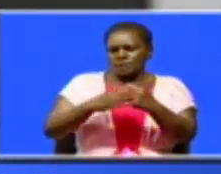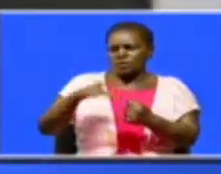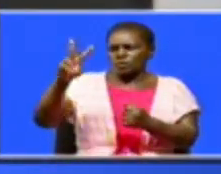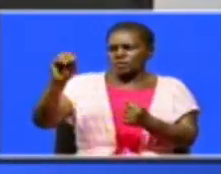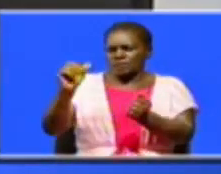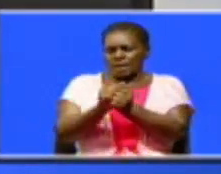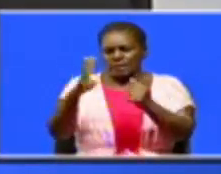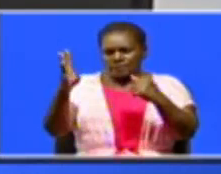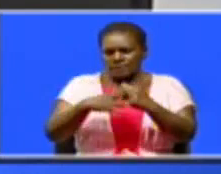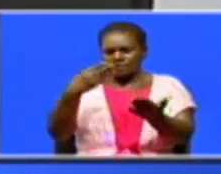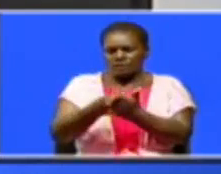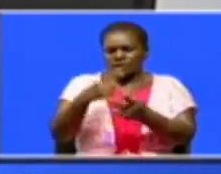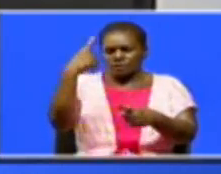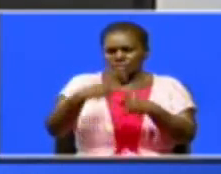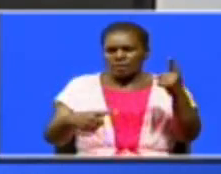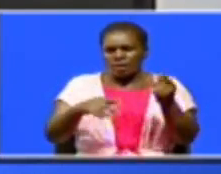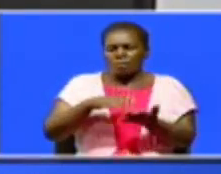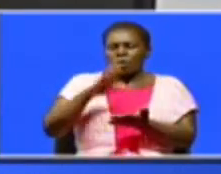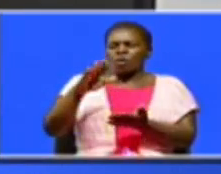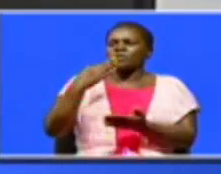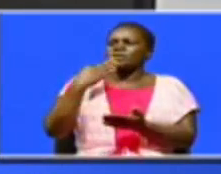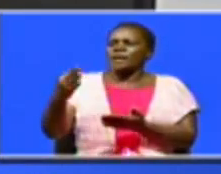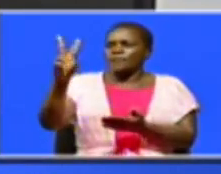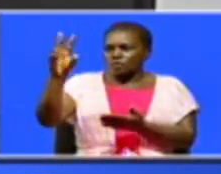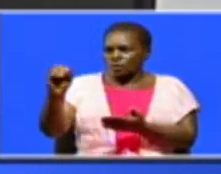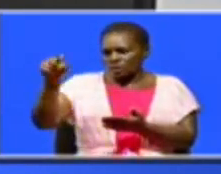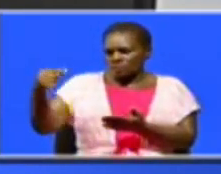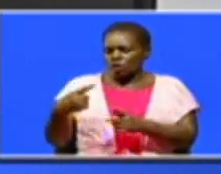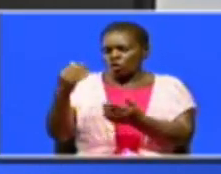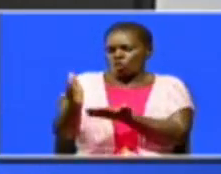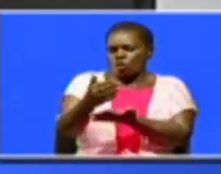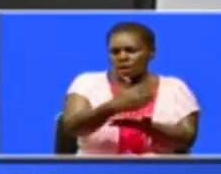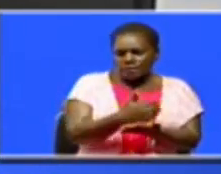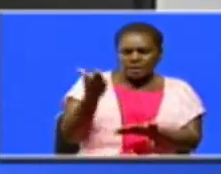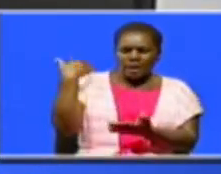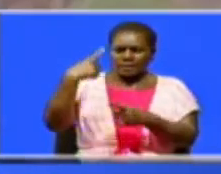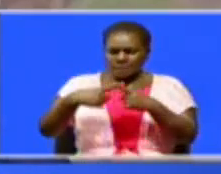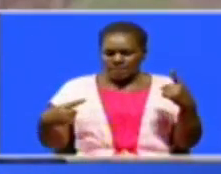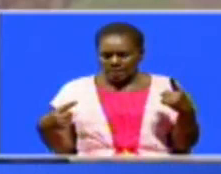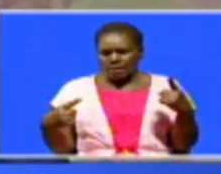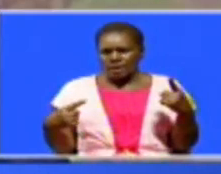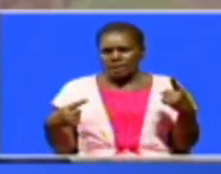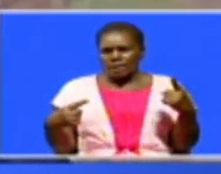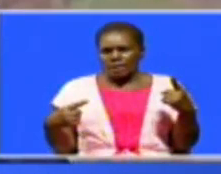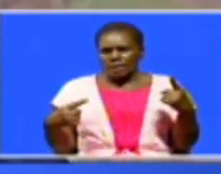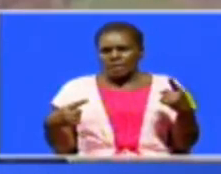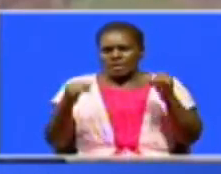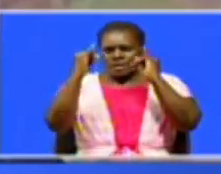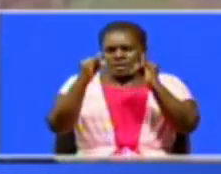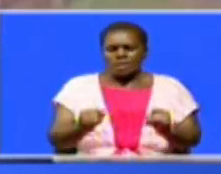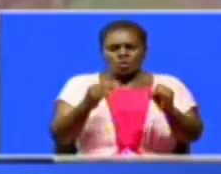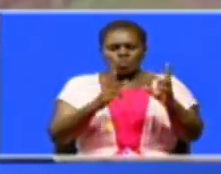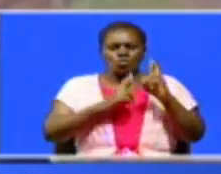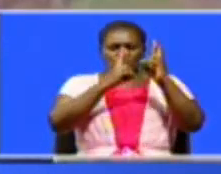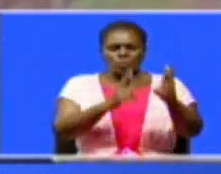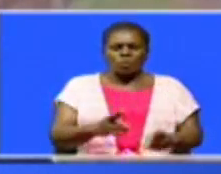2018-2019 financial year, an increase from 320 million collected the previous year. Findings from the latest report by